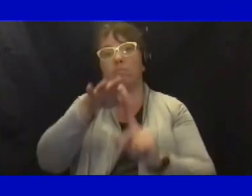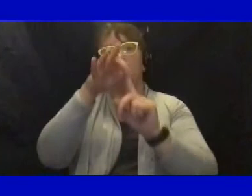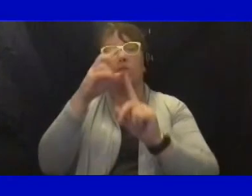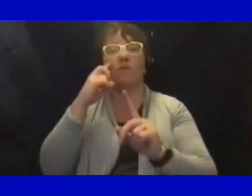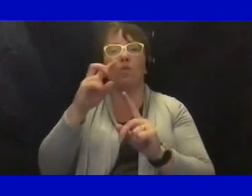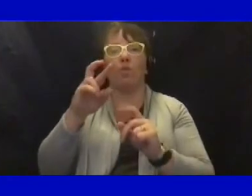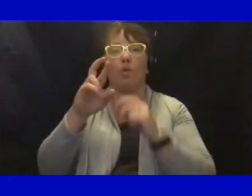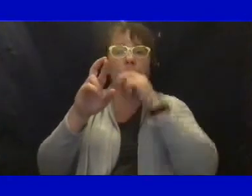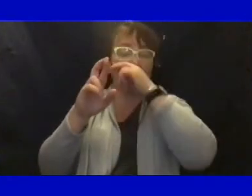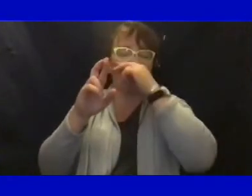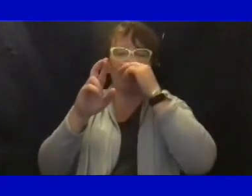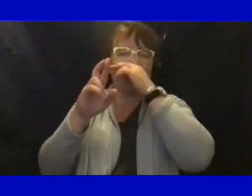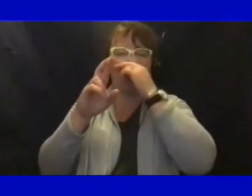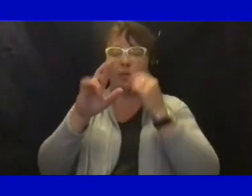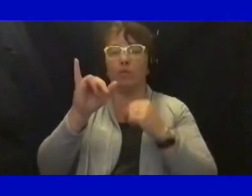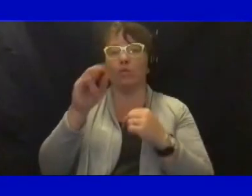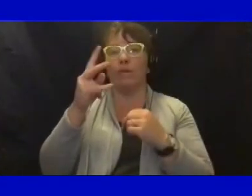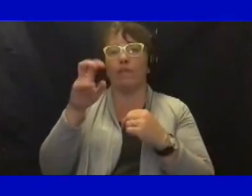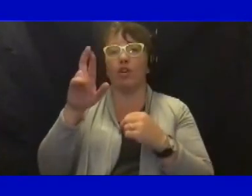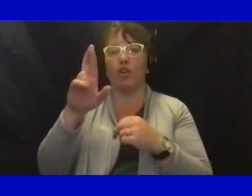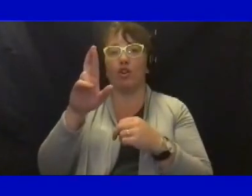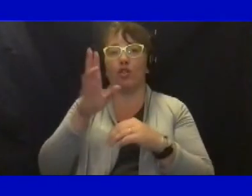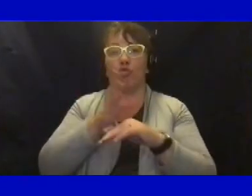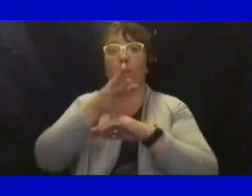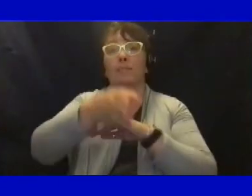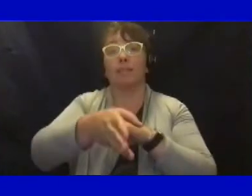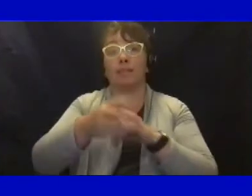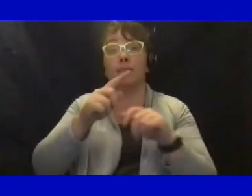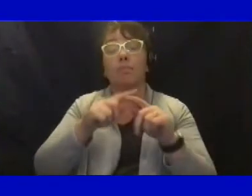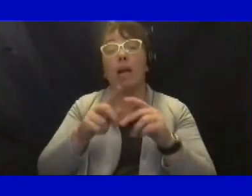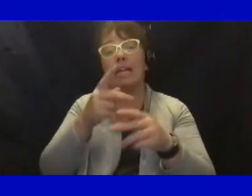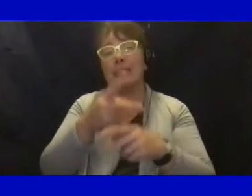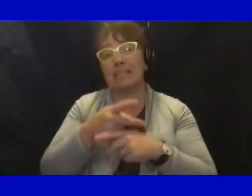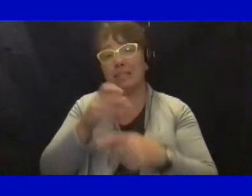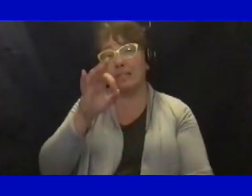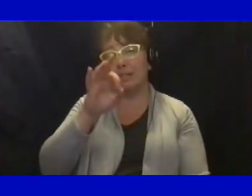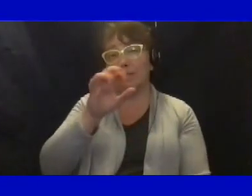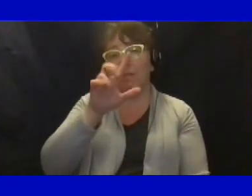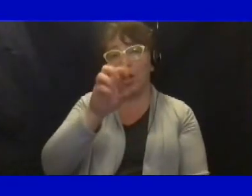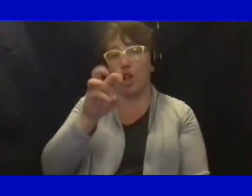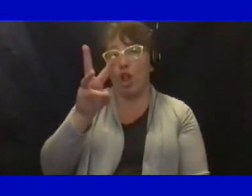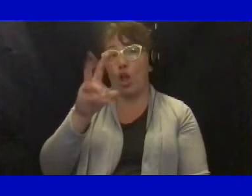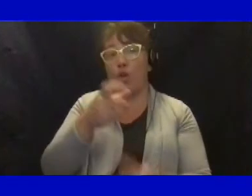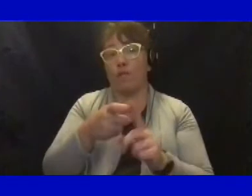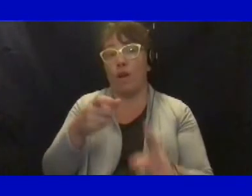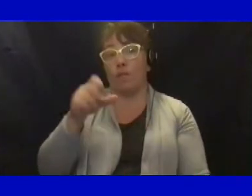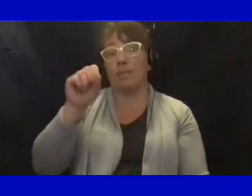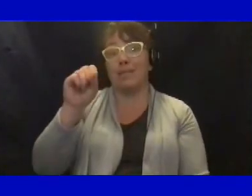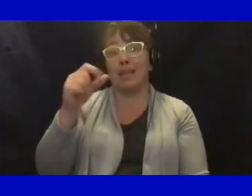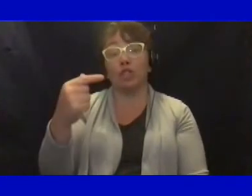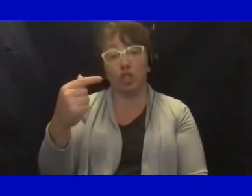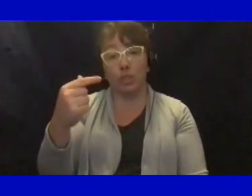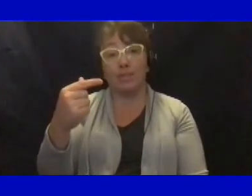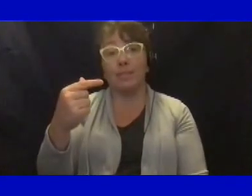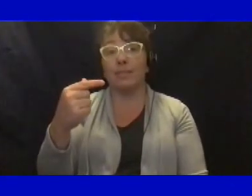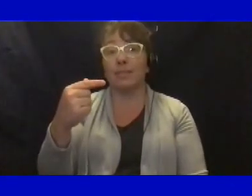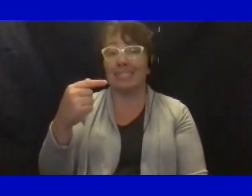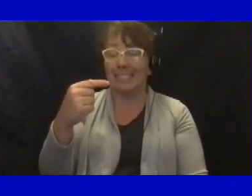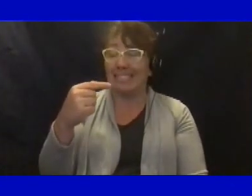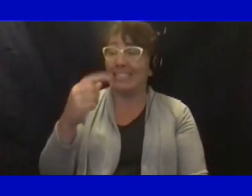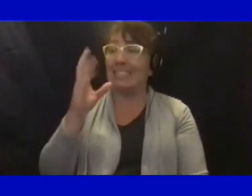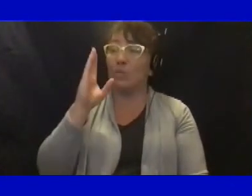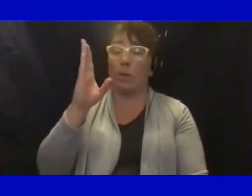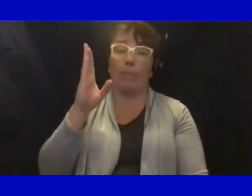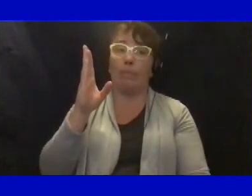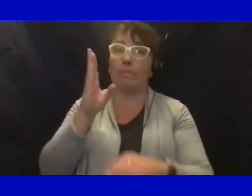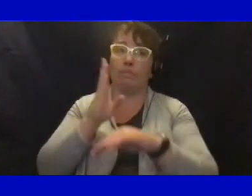But I honestly believe that the flow coming out of San Gorgonio or the Water Canyon is going to be a little bit too much for even those